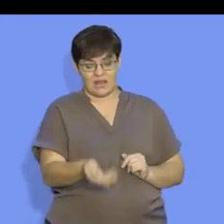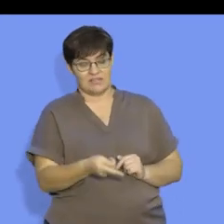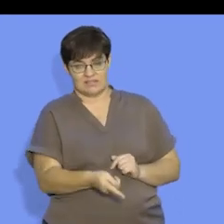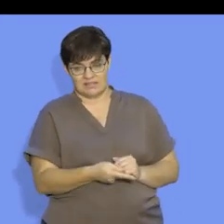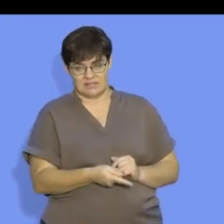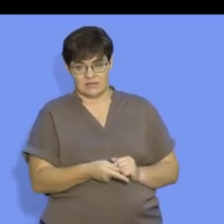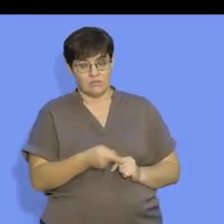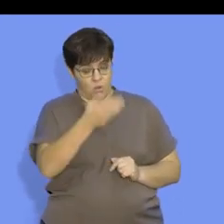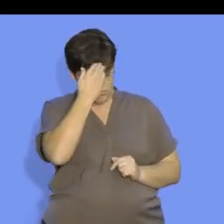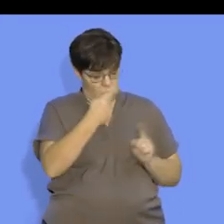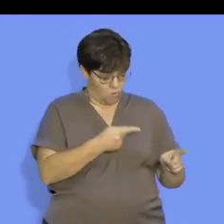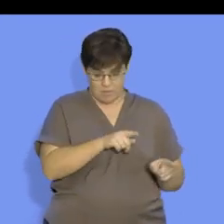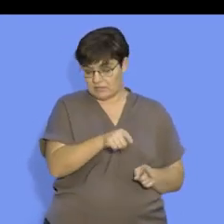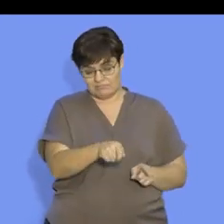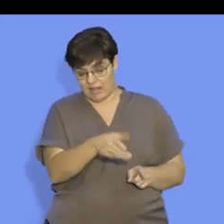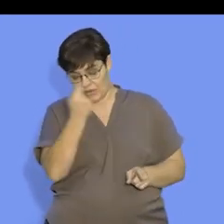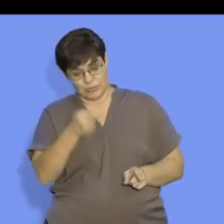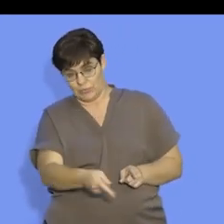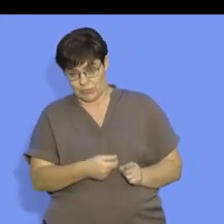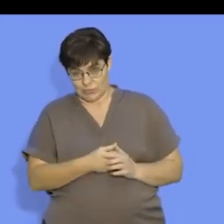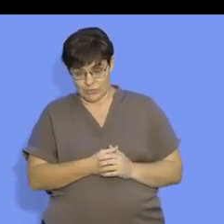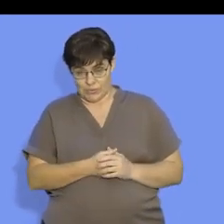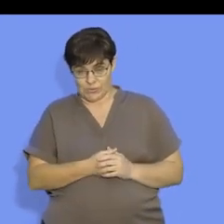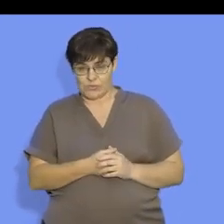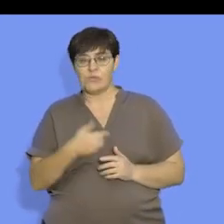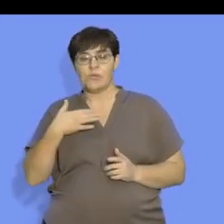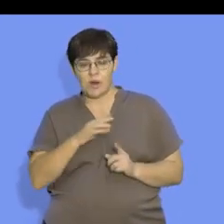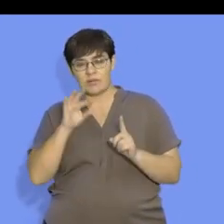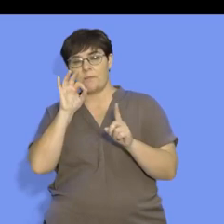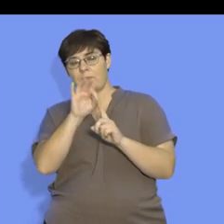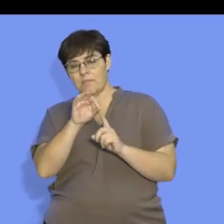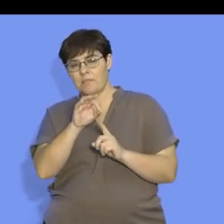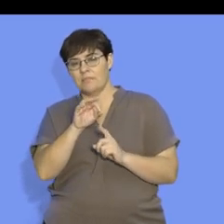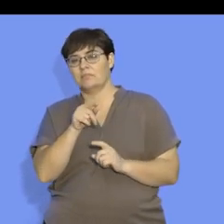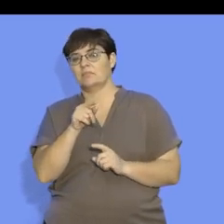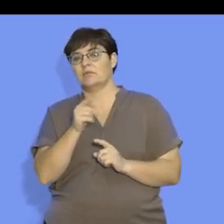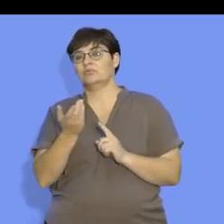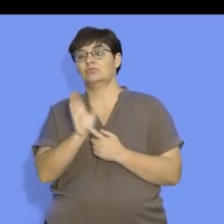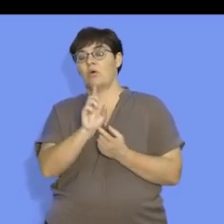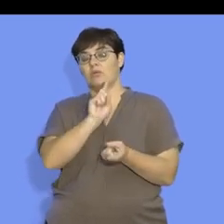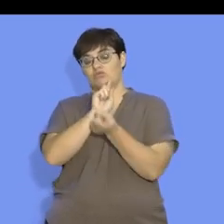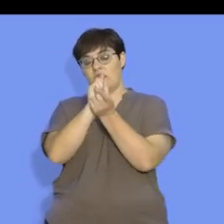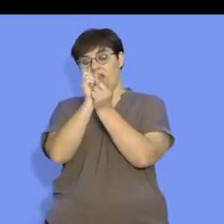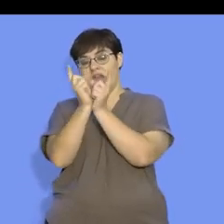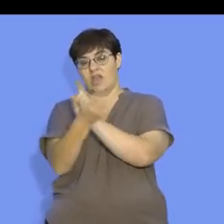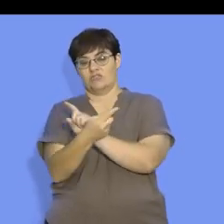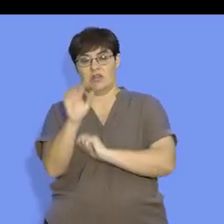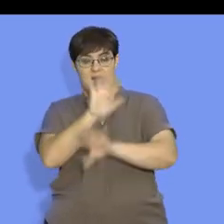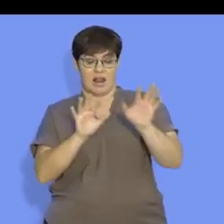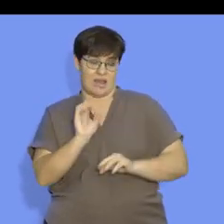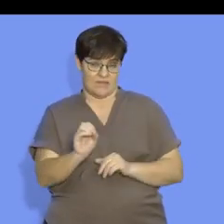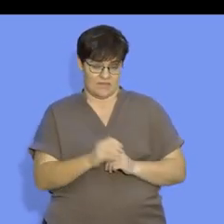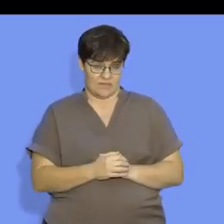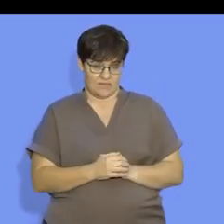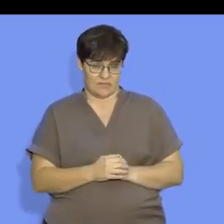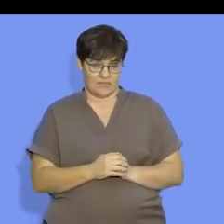its concentration, the other one, we do not. So this process depends on finding the point at which the indicator changes color.